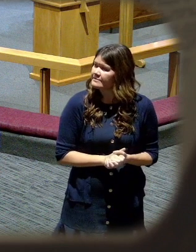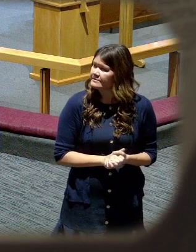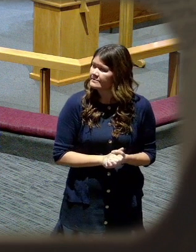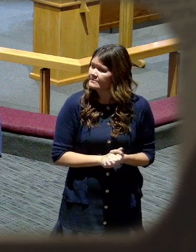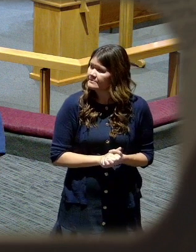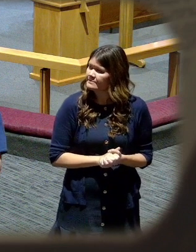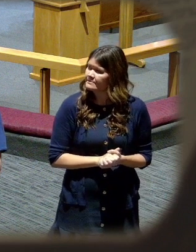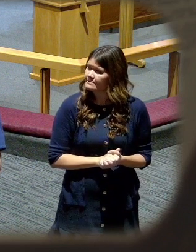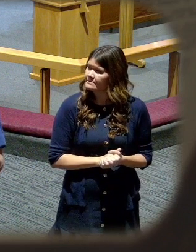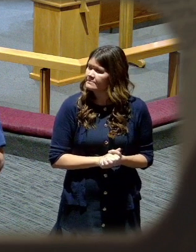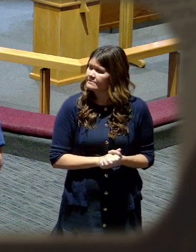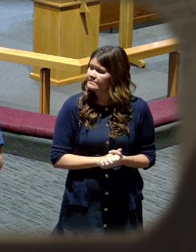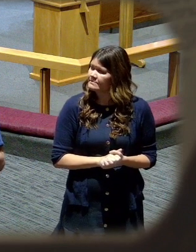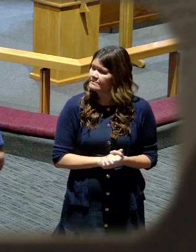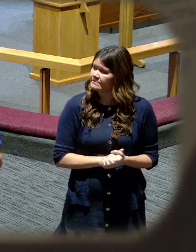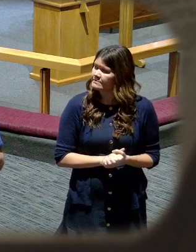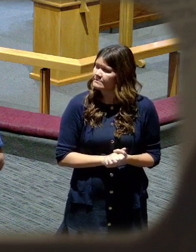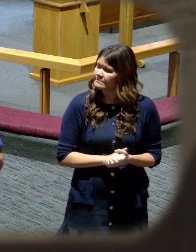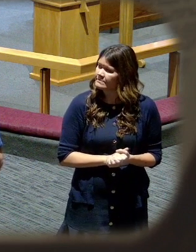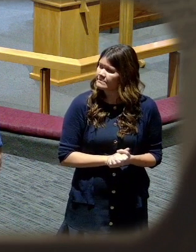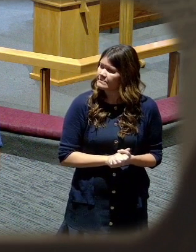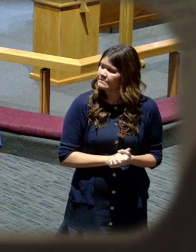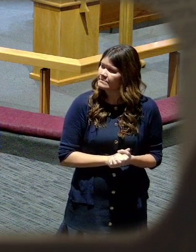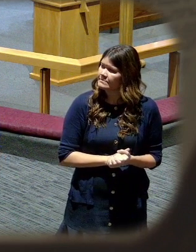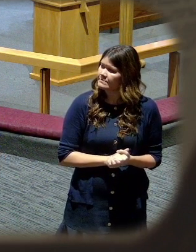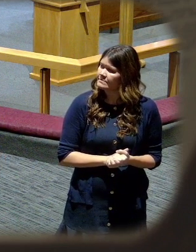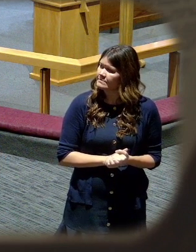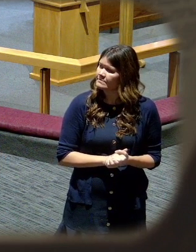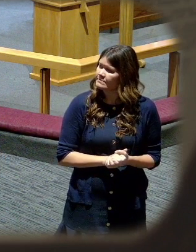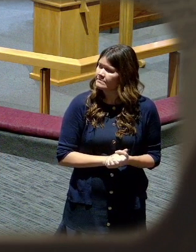mouth, a song of praise to our